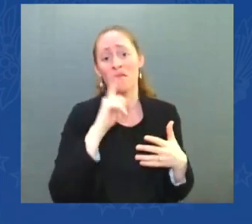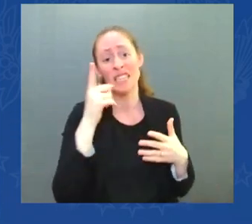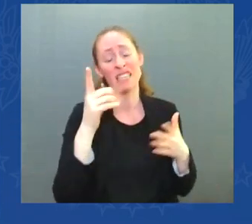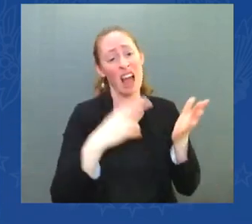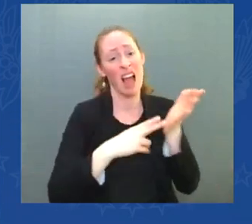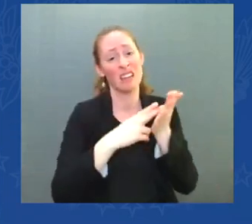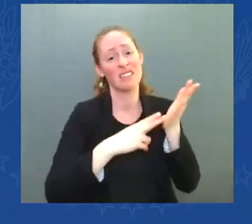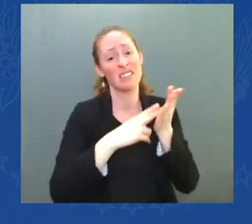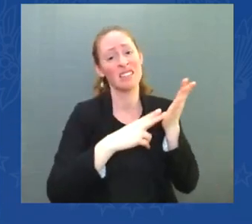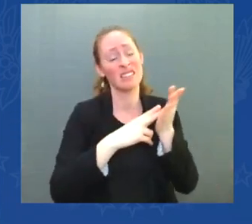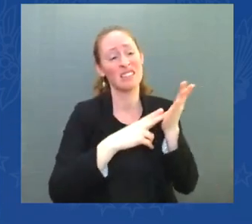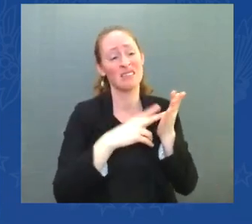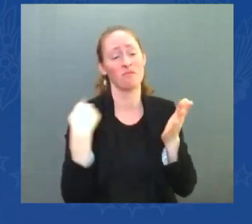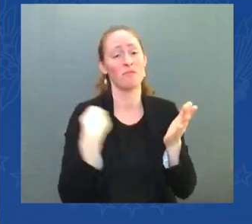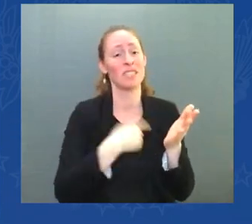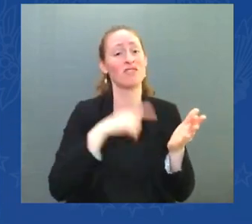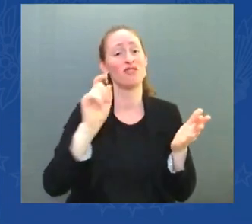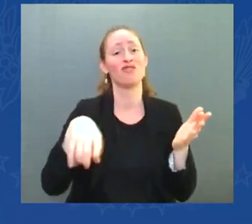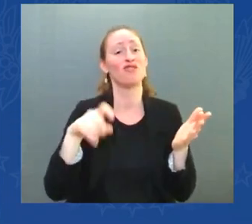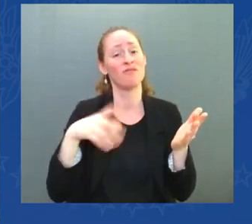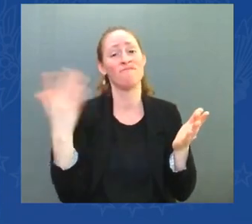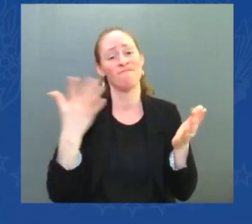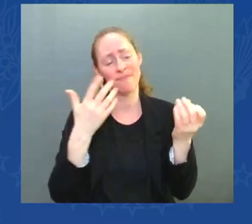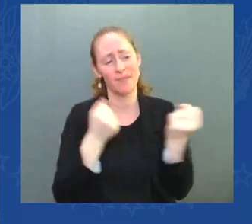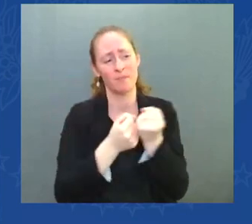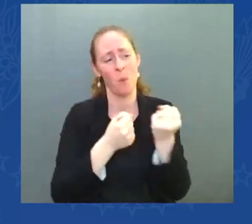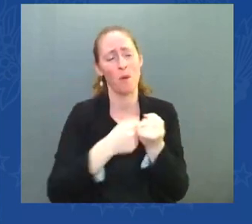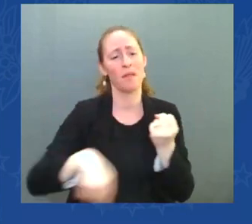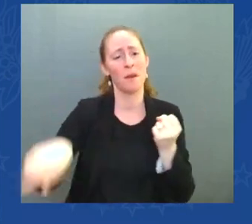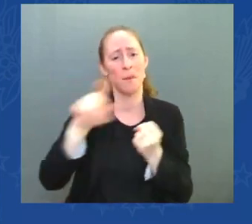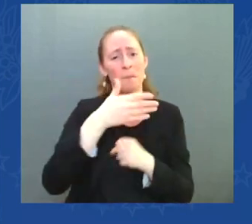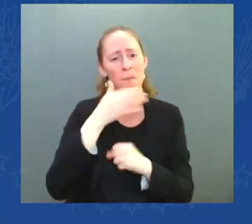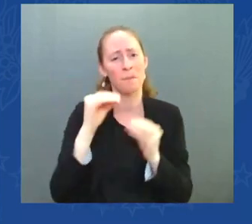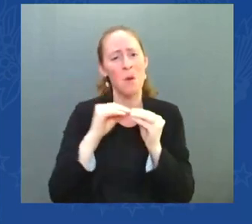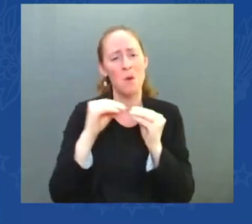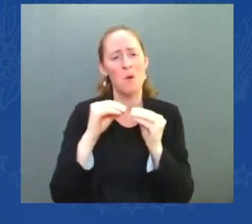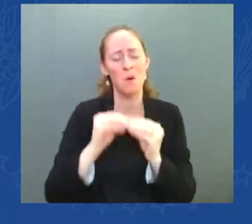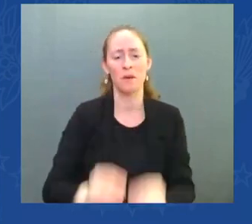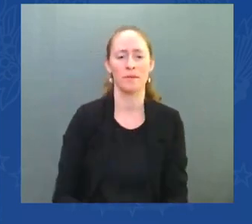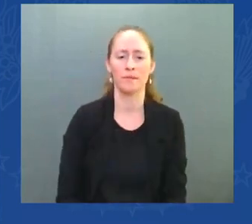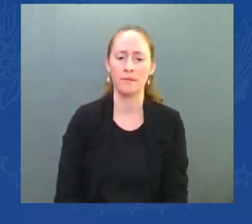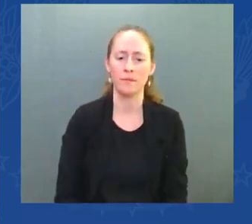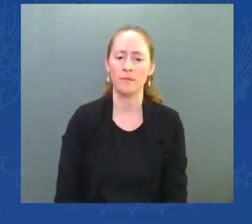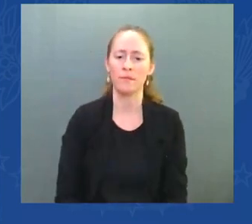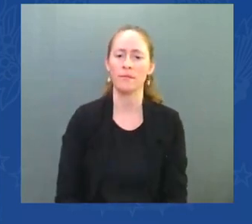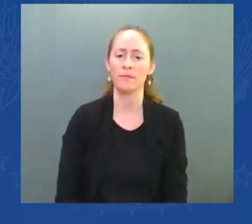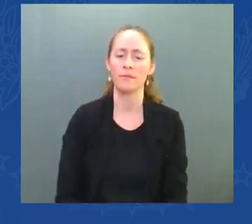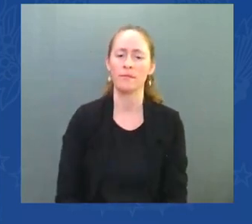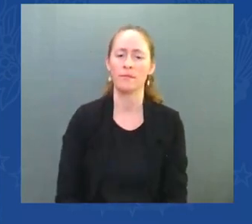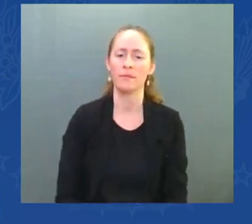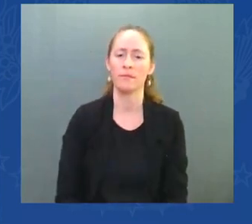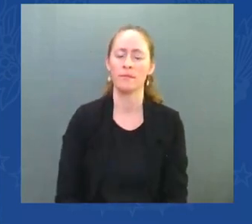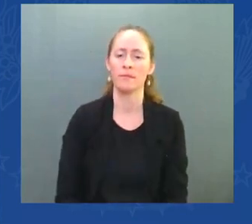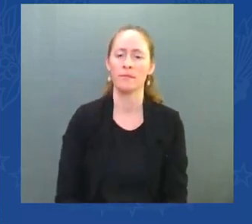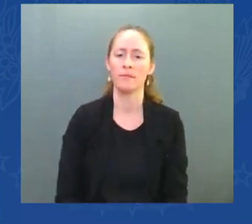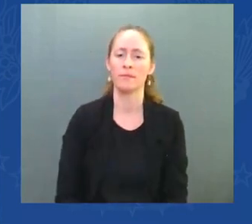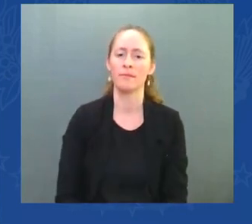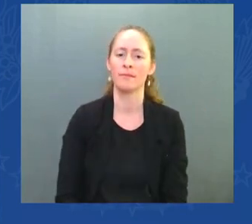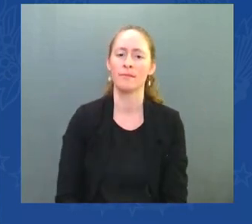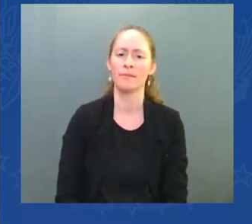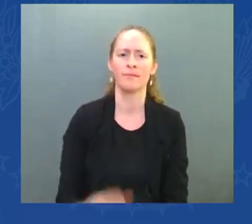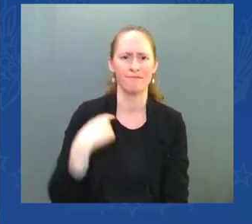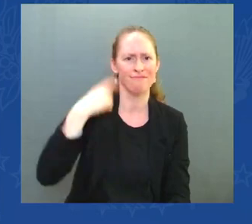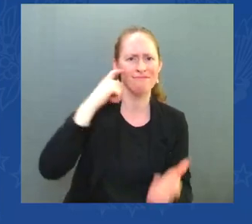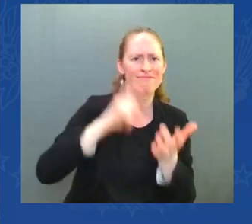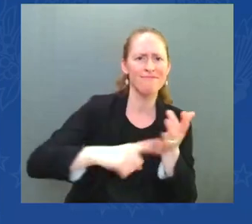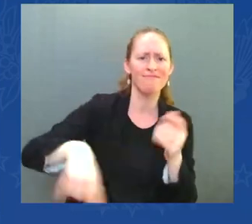I've seen firsthand the work that so many at the ATF do to protect us from violence. They're dedicated, they're professional, and